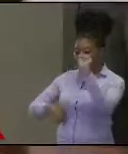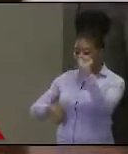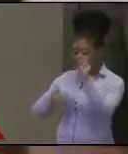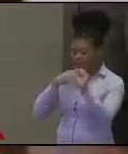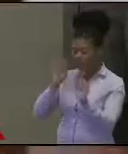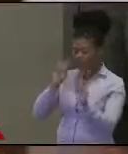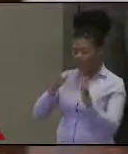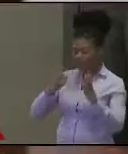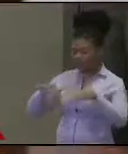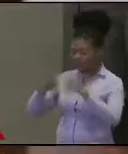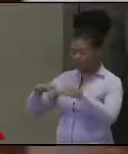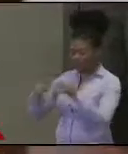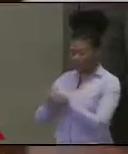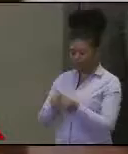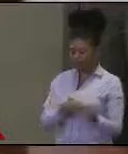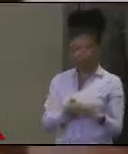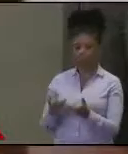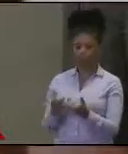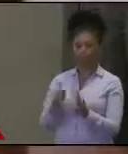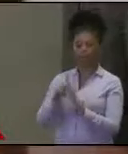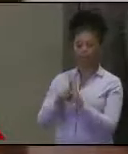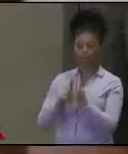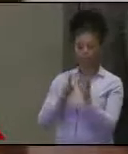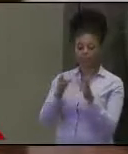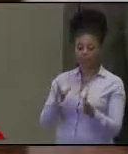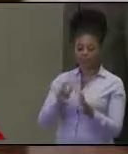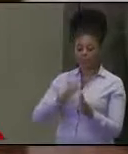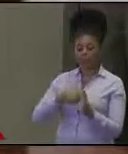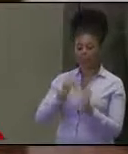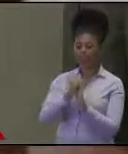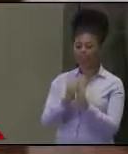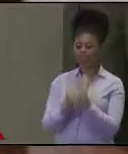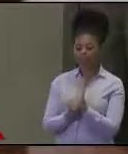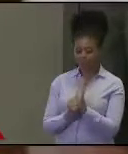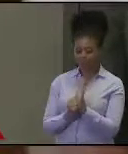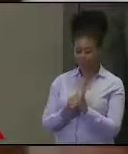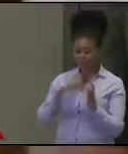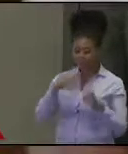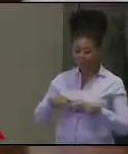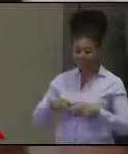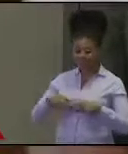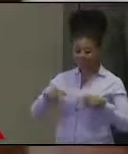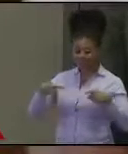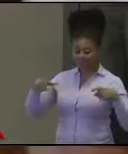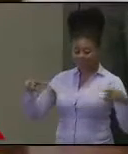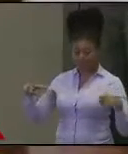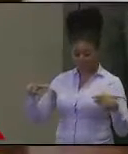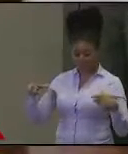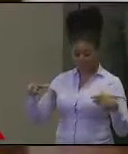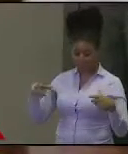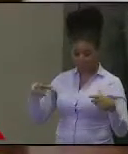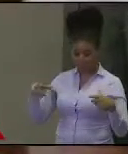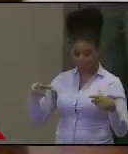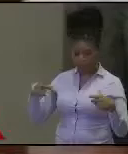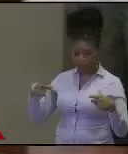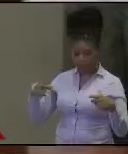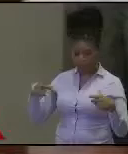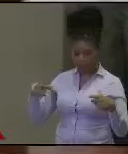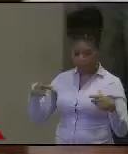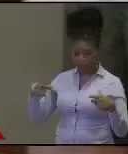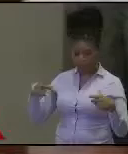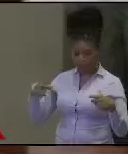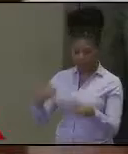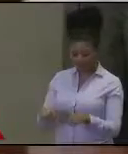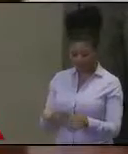slums. Prime Directors, our agenda is as broad as it is specific. We're here